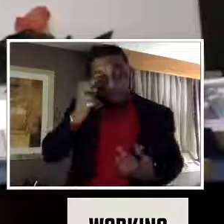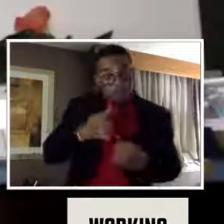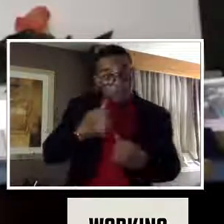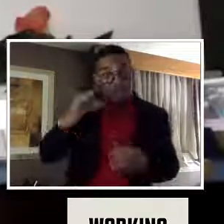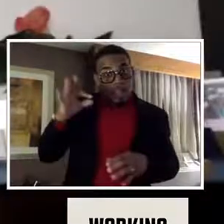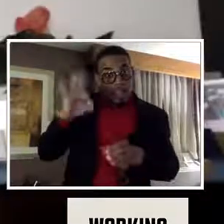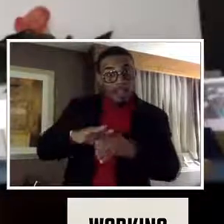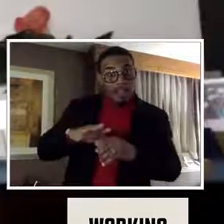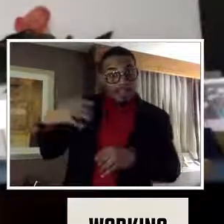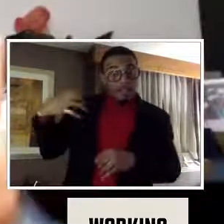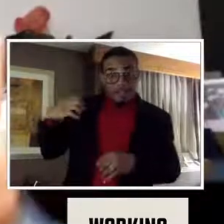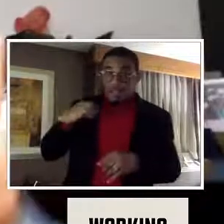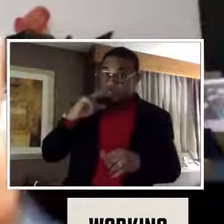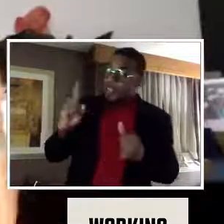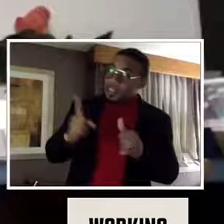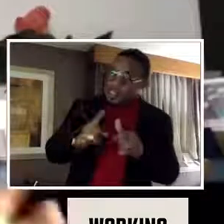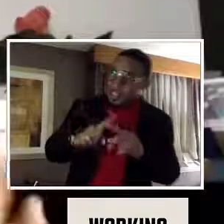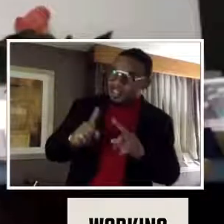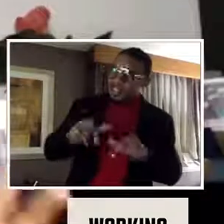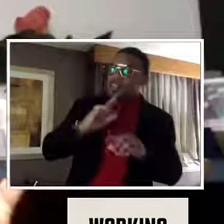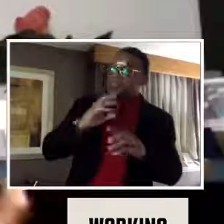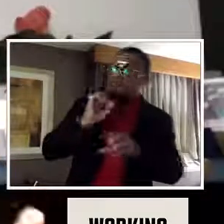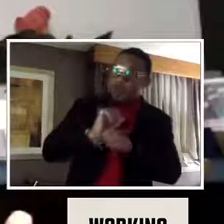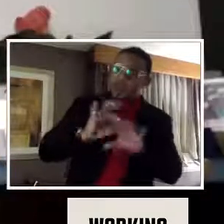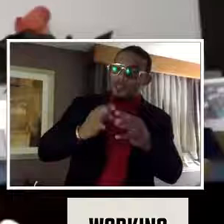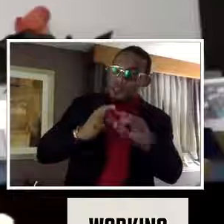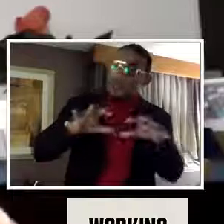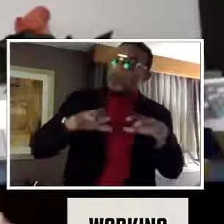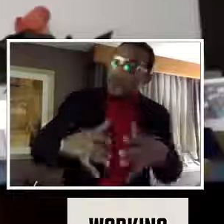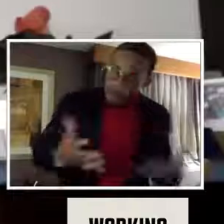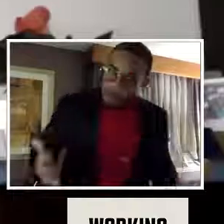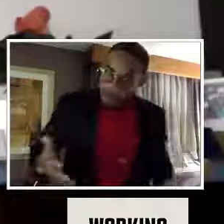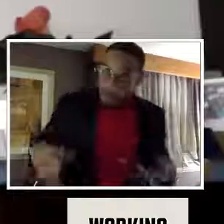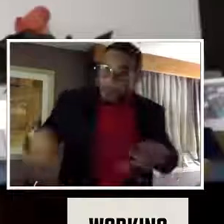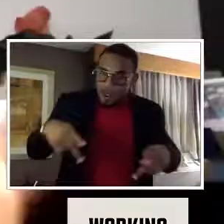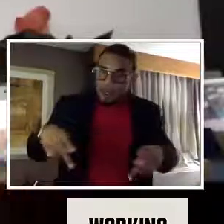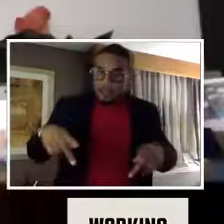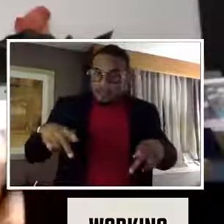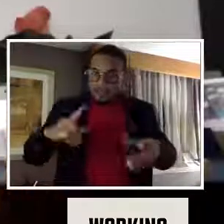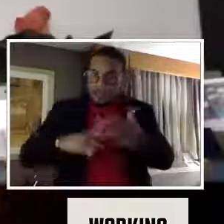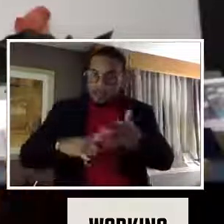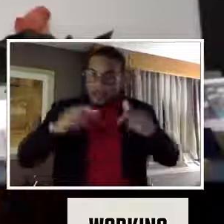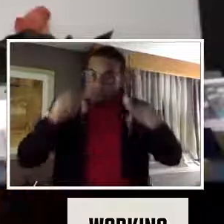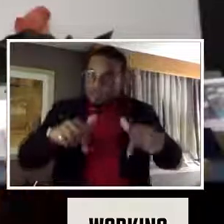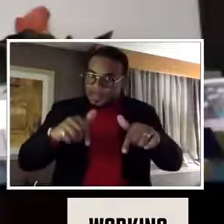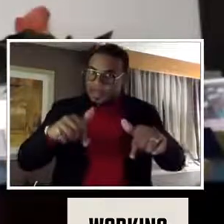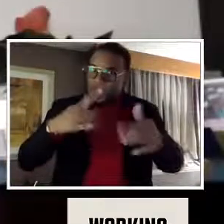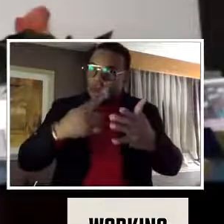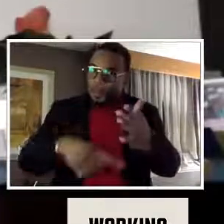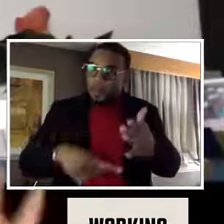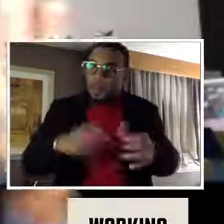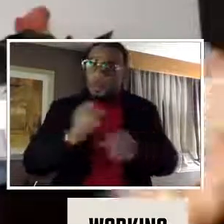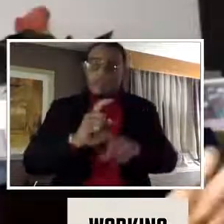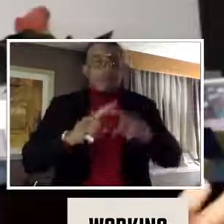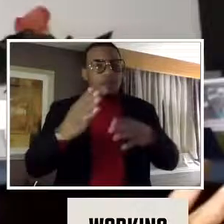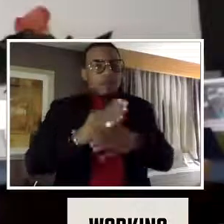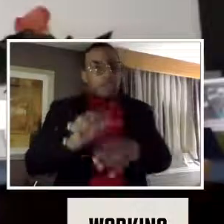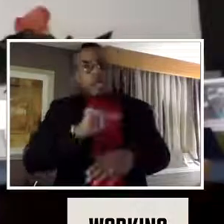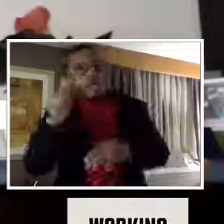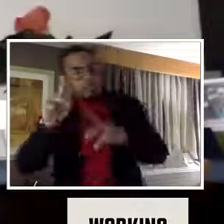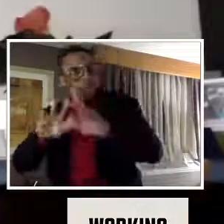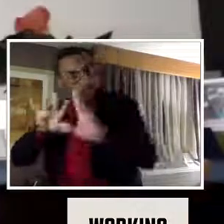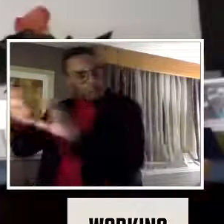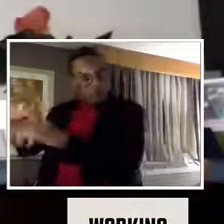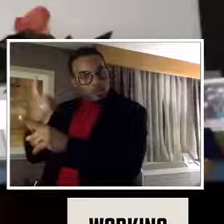elected officials. This is a Working Families Party conversation. This is what makes it different between the other